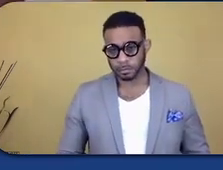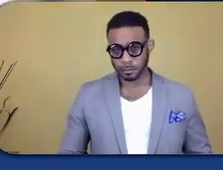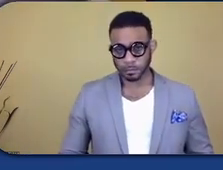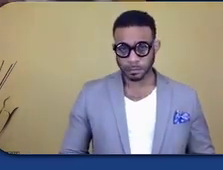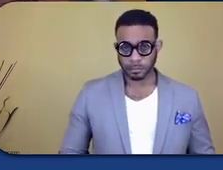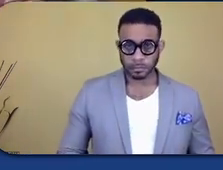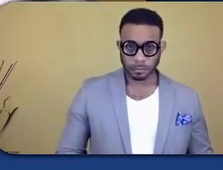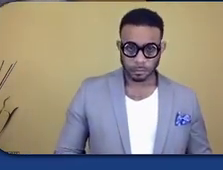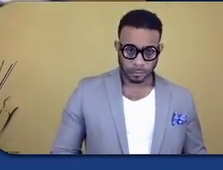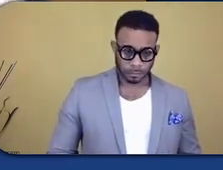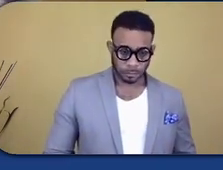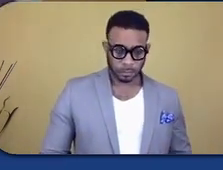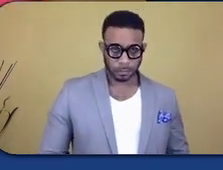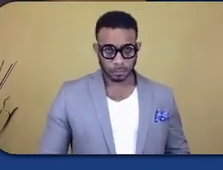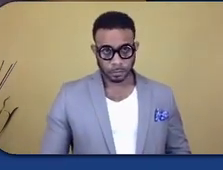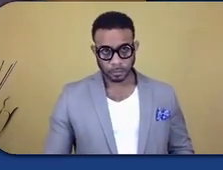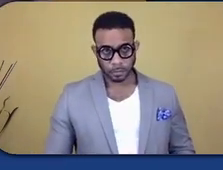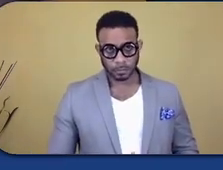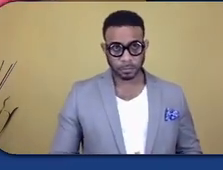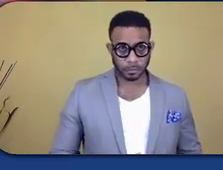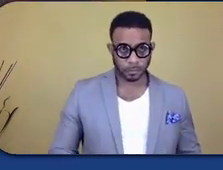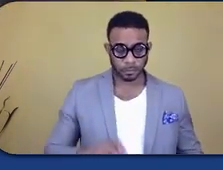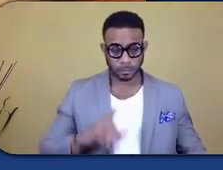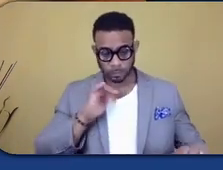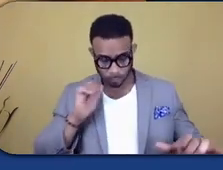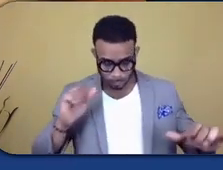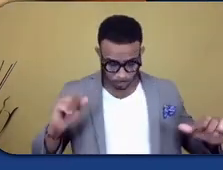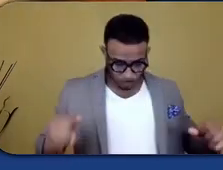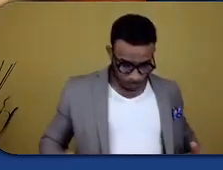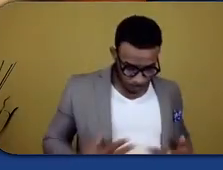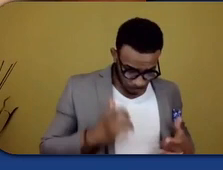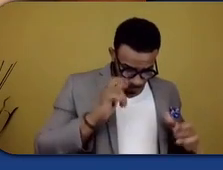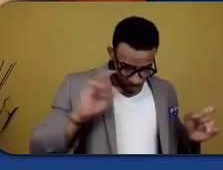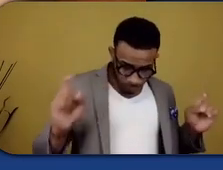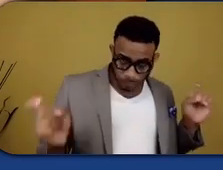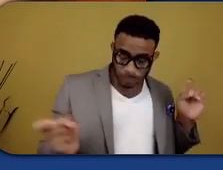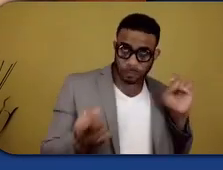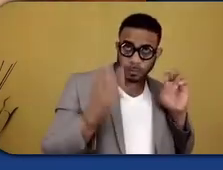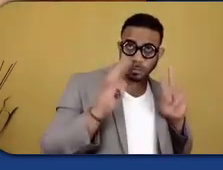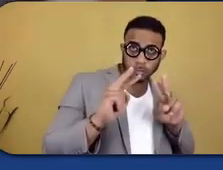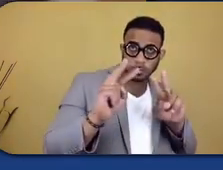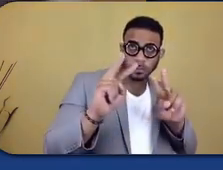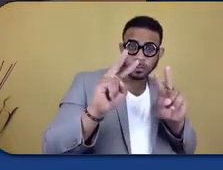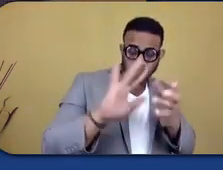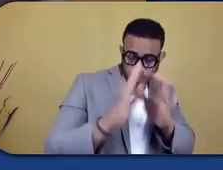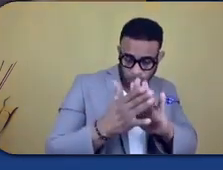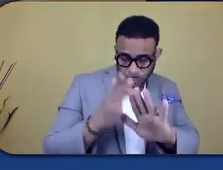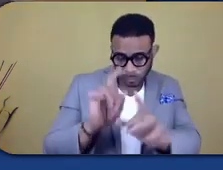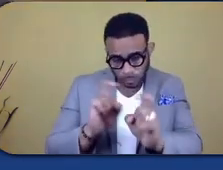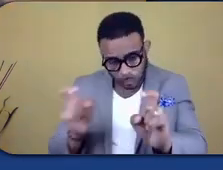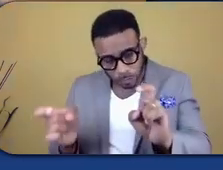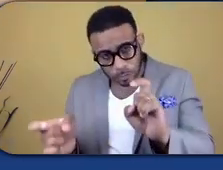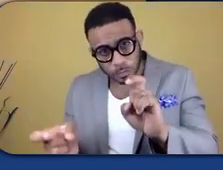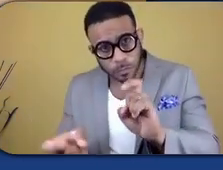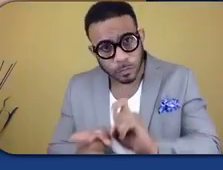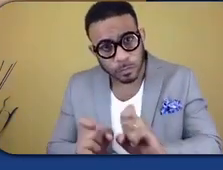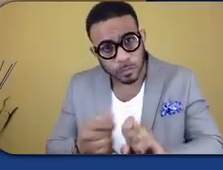Bullets and guns cannot make a change. Pen and paper can't bring the change. You better change